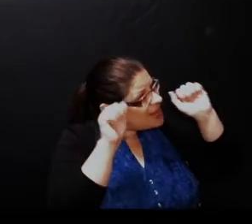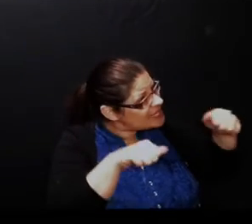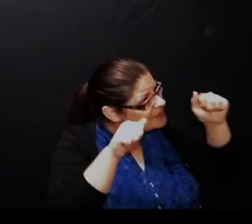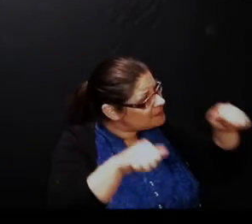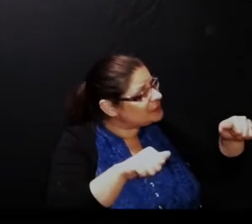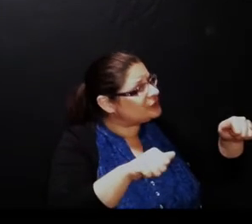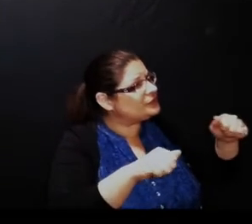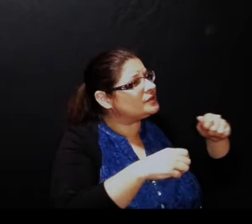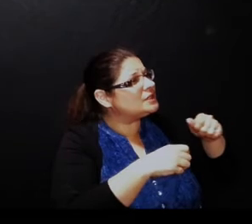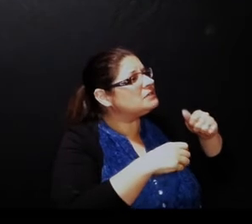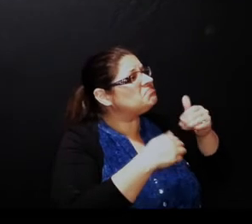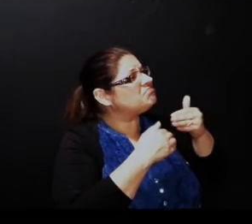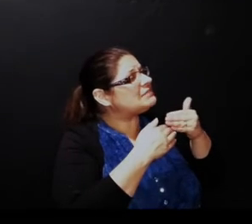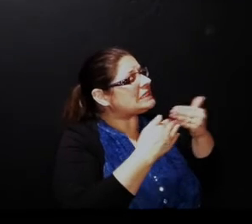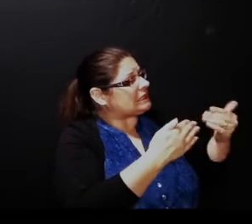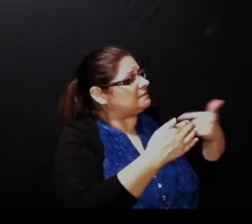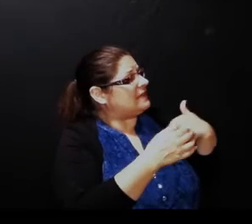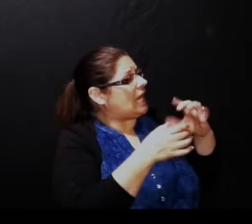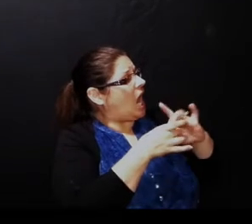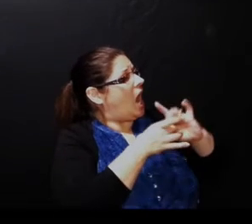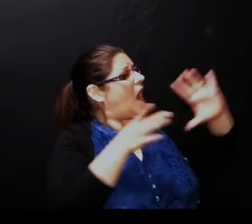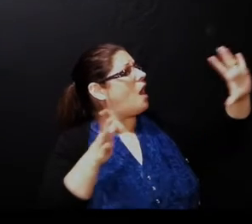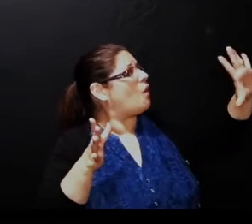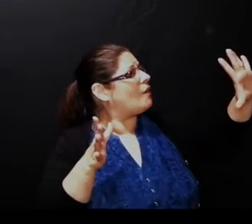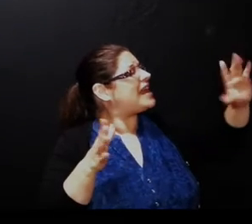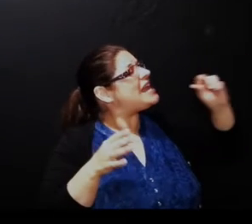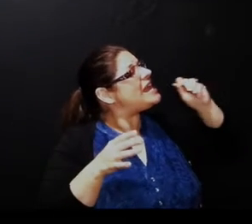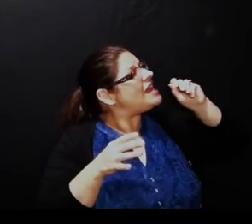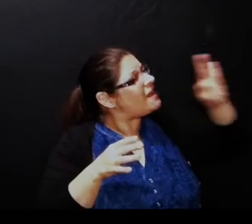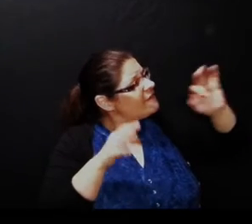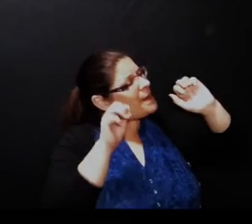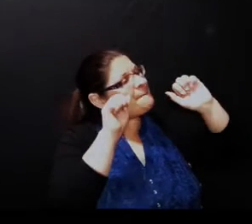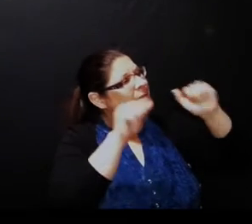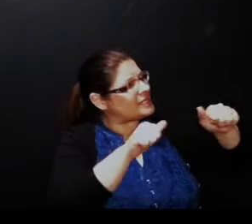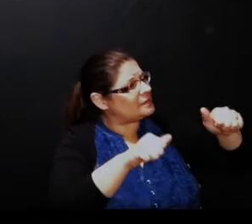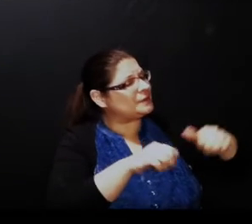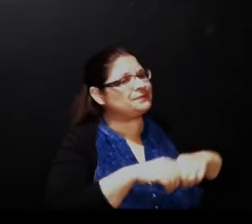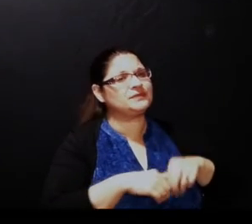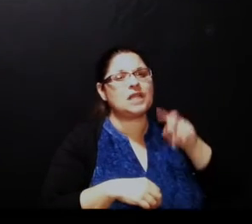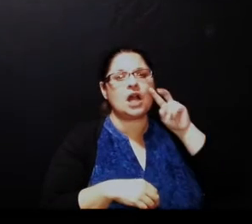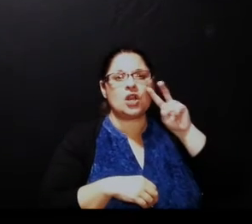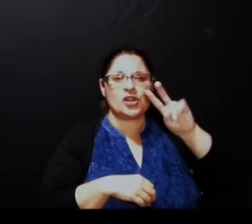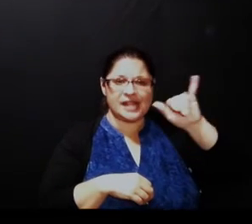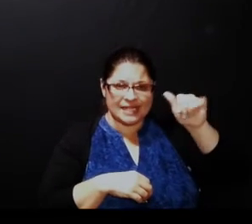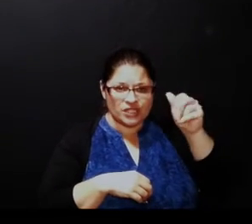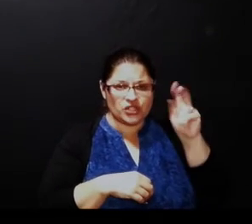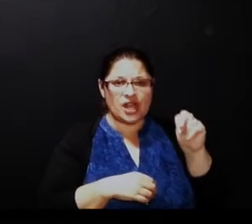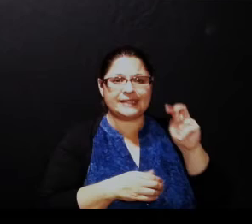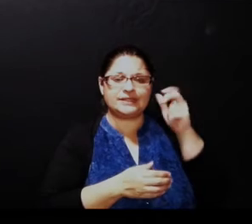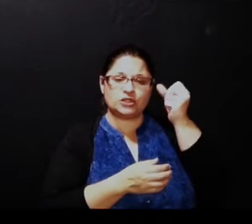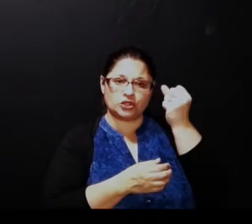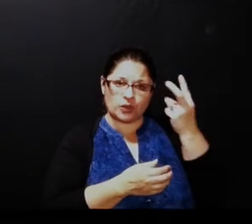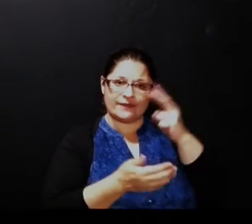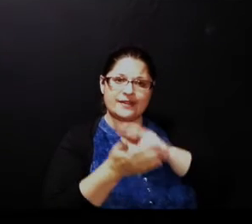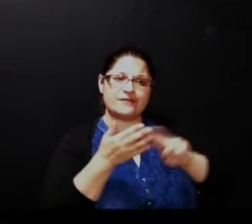this, Lord God, please do. Look at verse 27, John 12, 27.